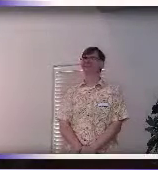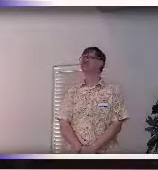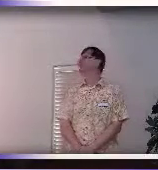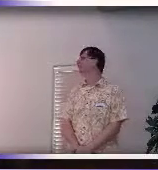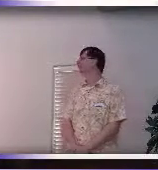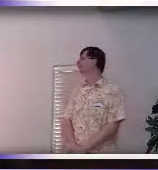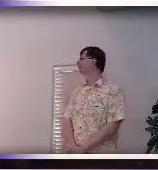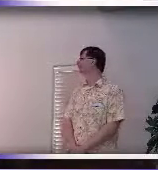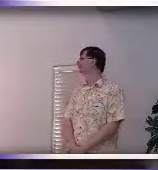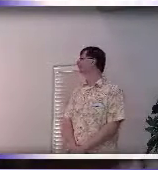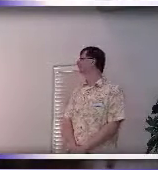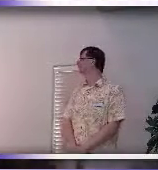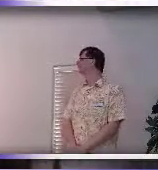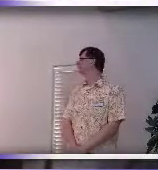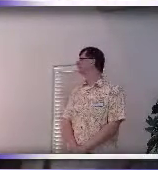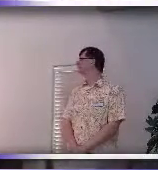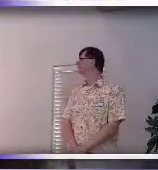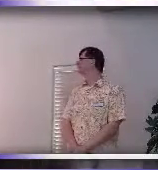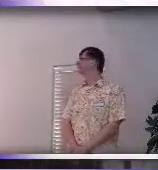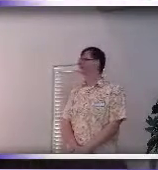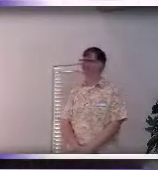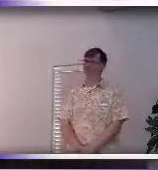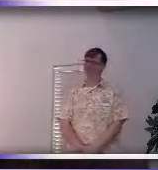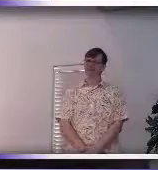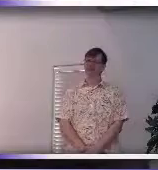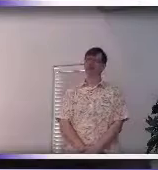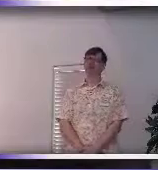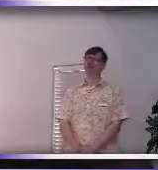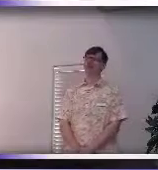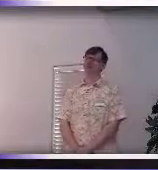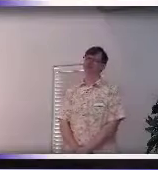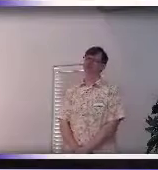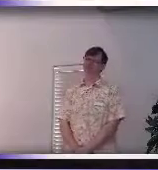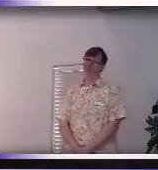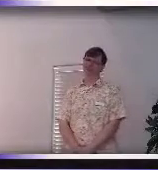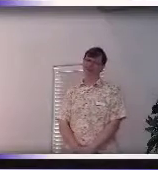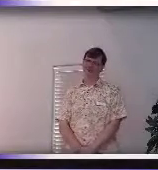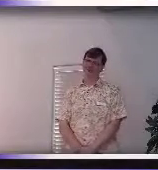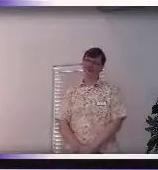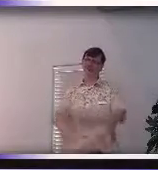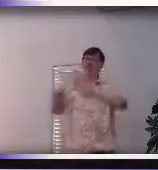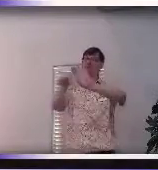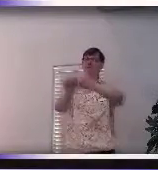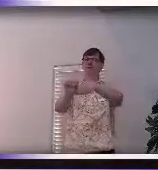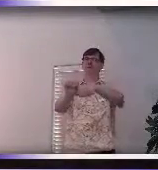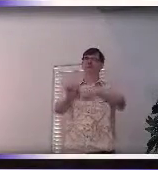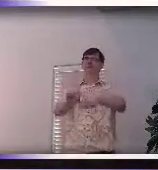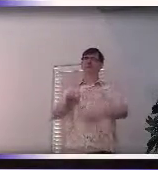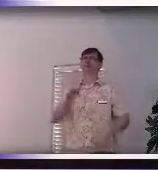Hi. Or maybe one of these days I'll turn on the radio and hear it, yeah? All right. So,